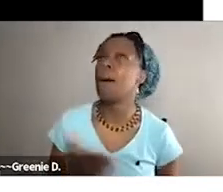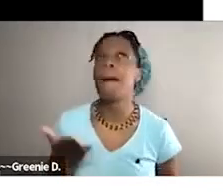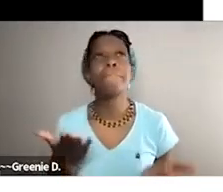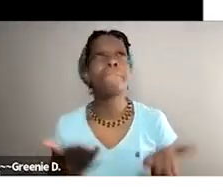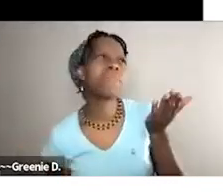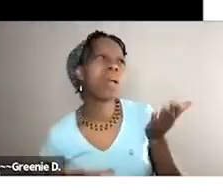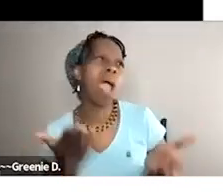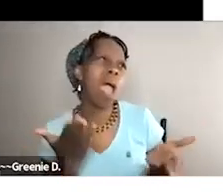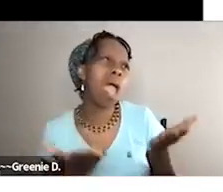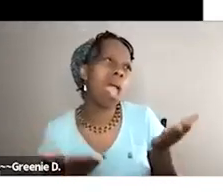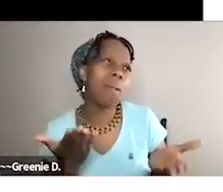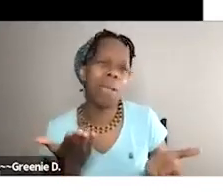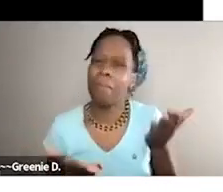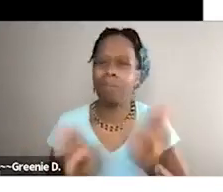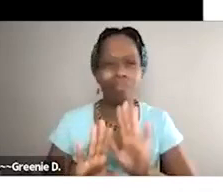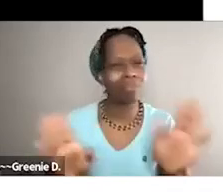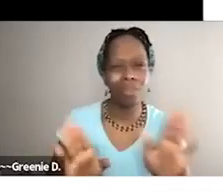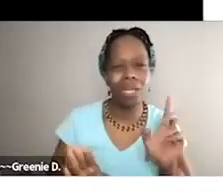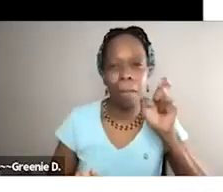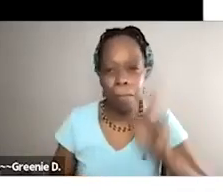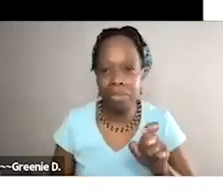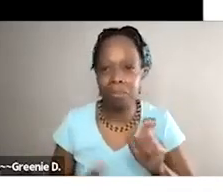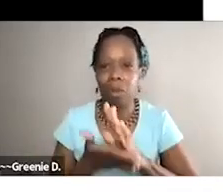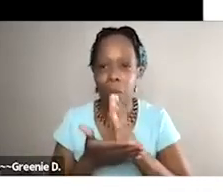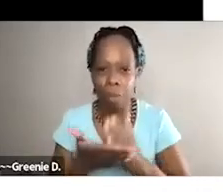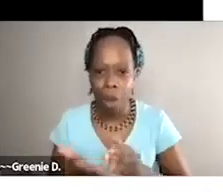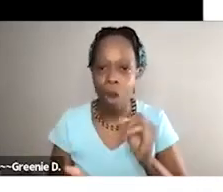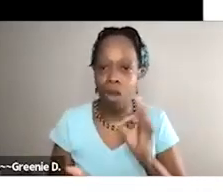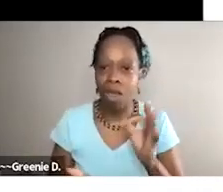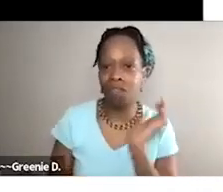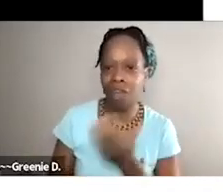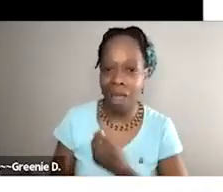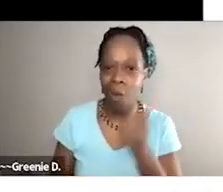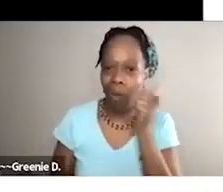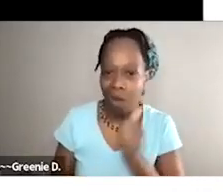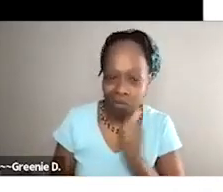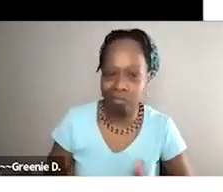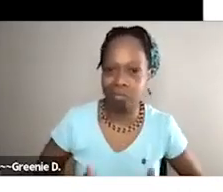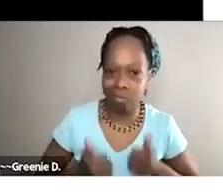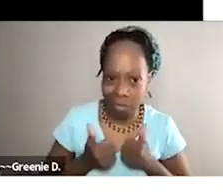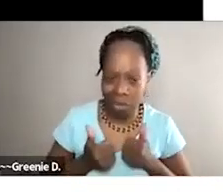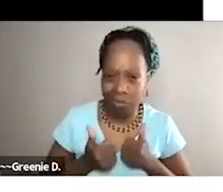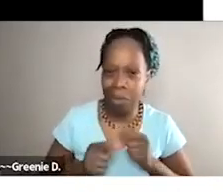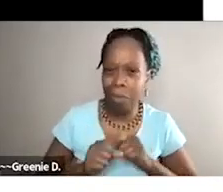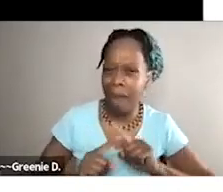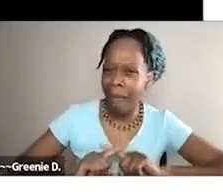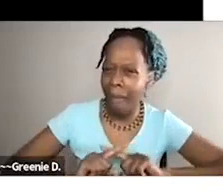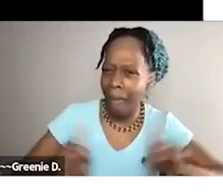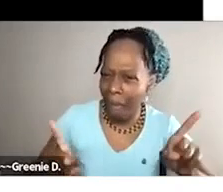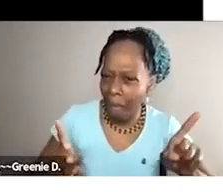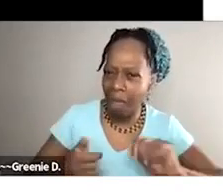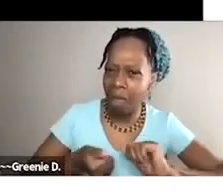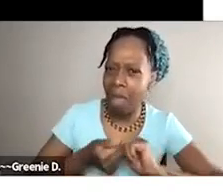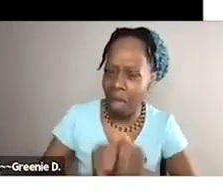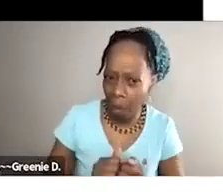how everything is. And so how do we make that happen? Well, I think one of the big questions we need to ask ourselves is who is the world